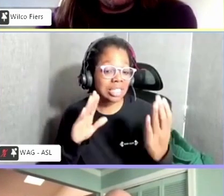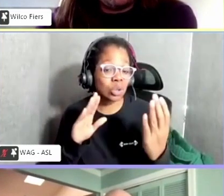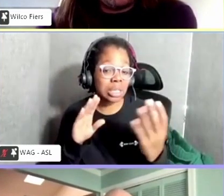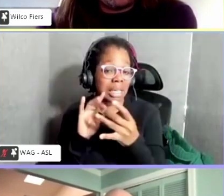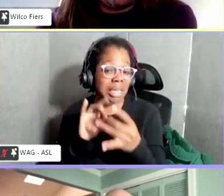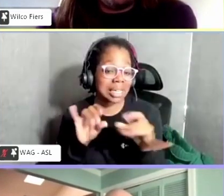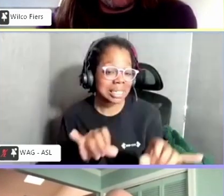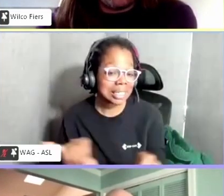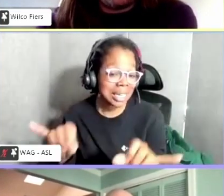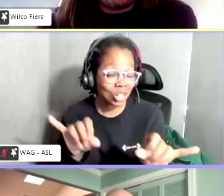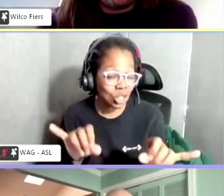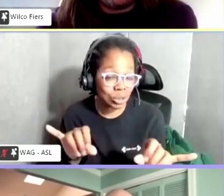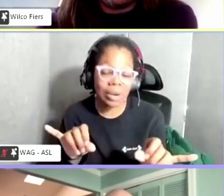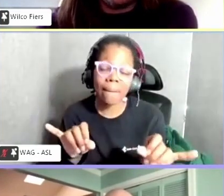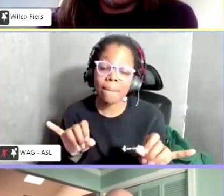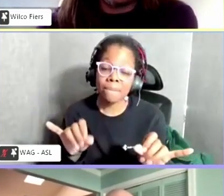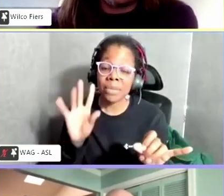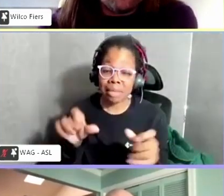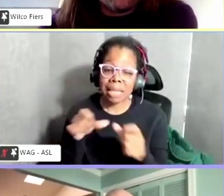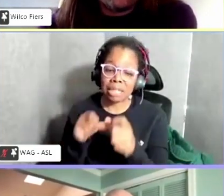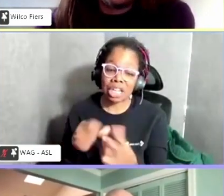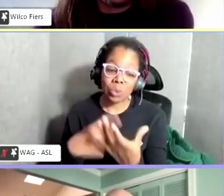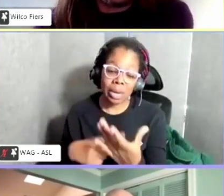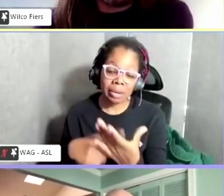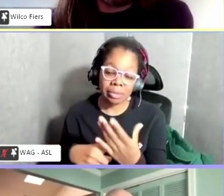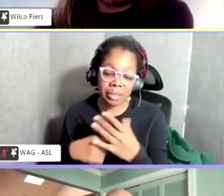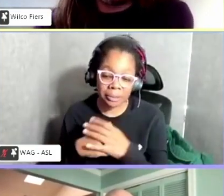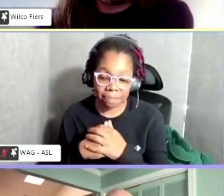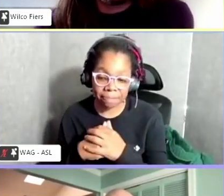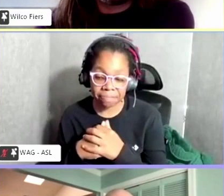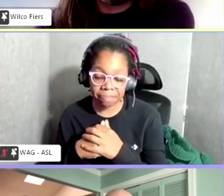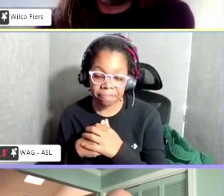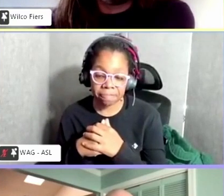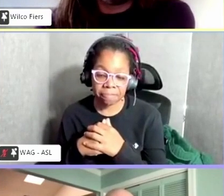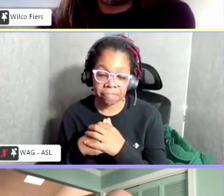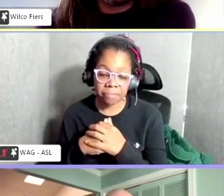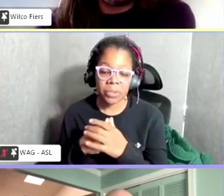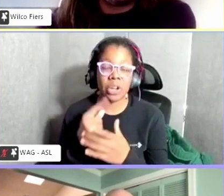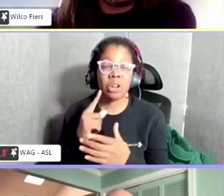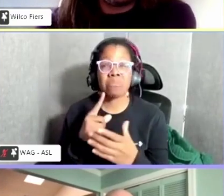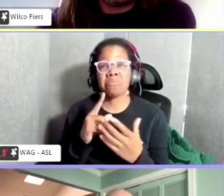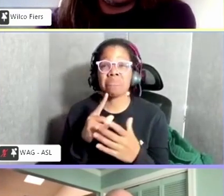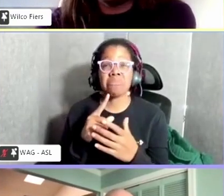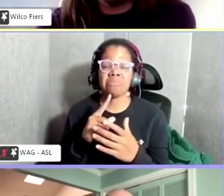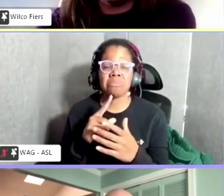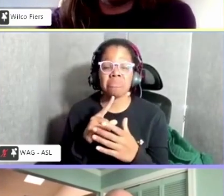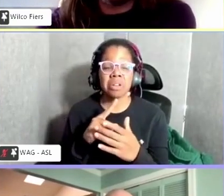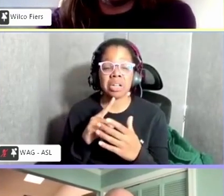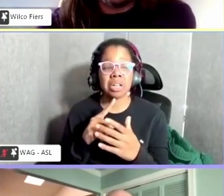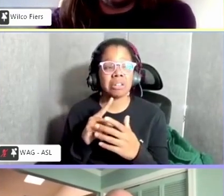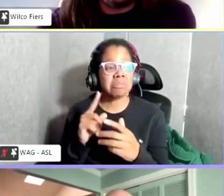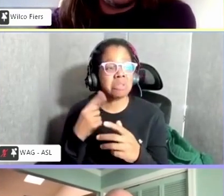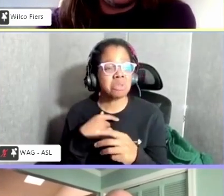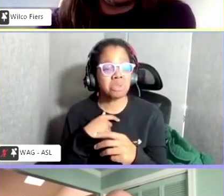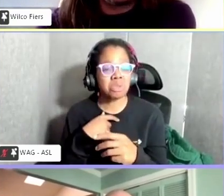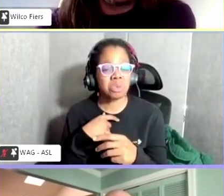standard, that's an ongoing conversation. What is pretty much certain is that you should